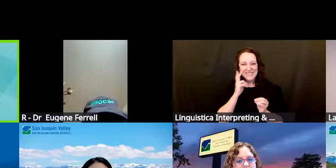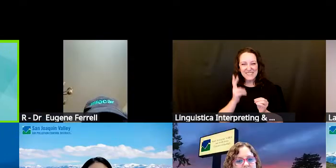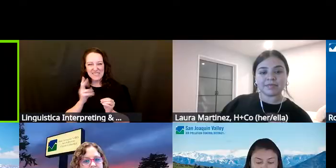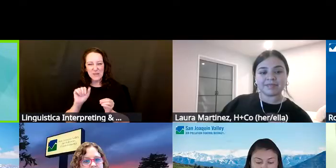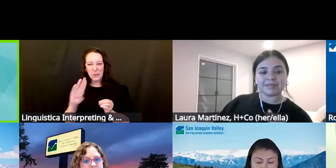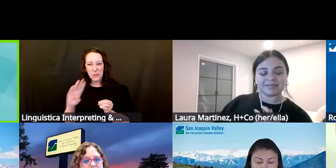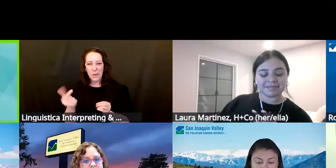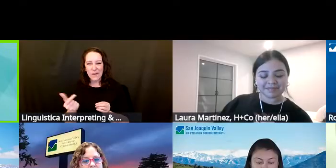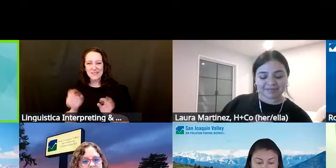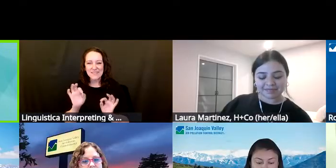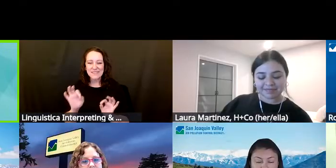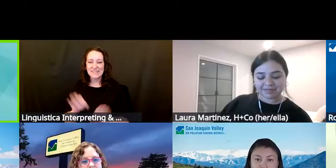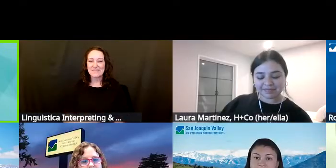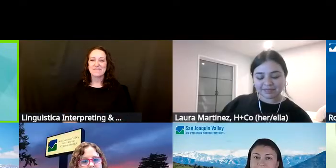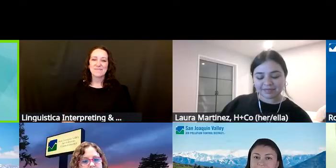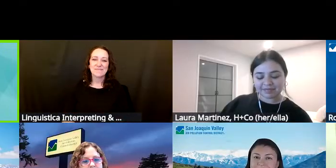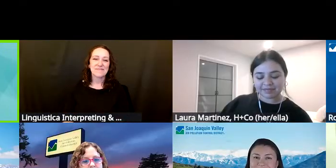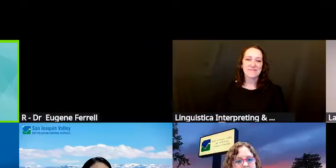August.